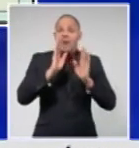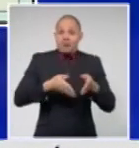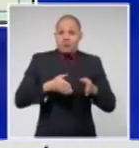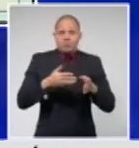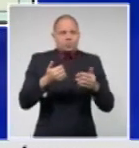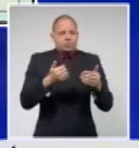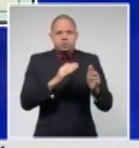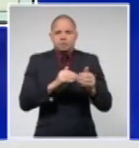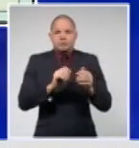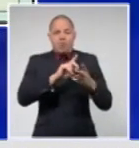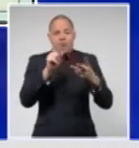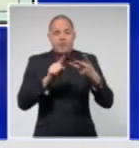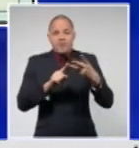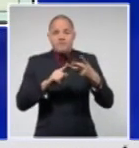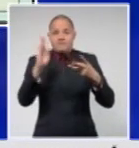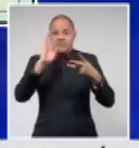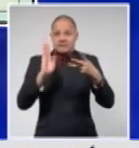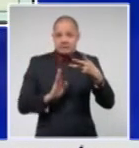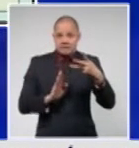4,197,989.